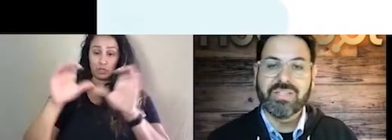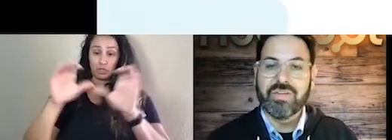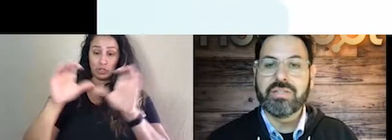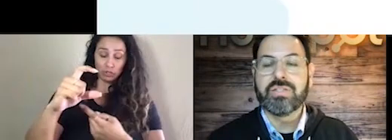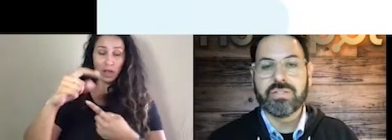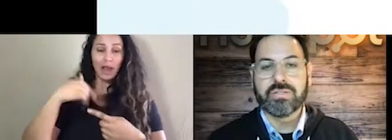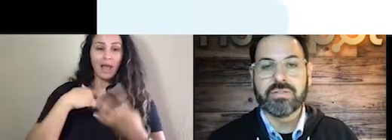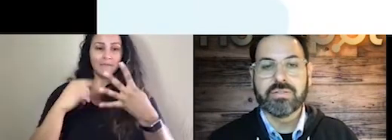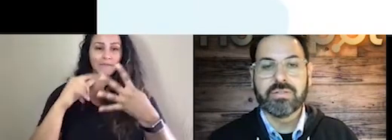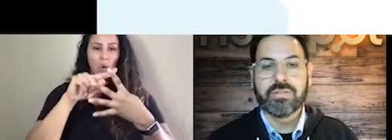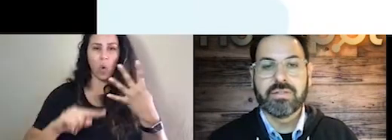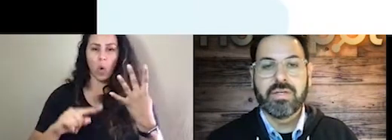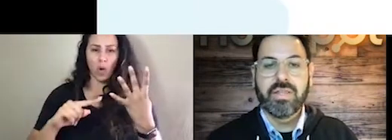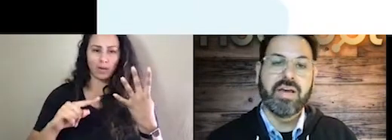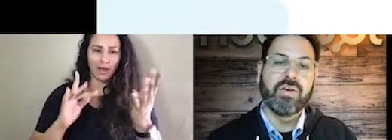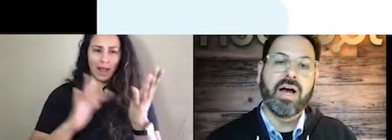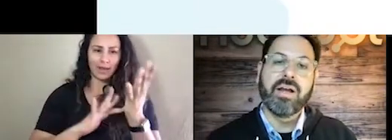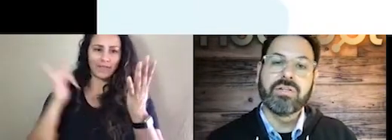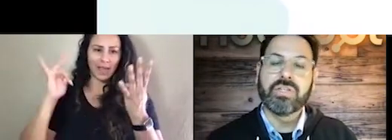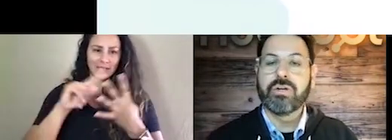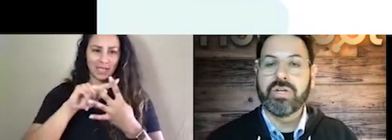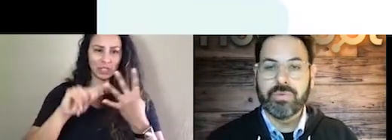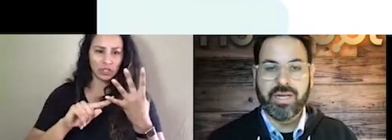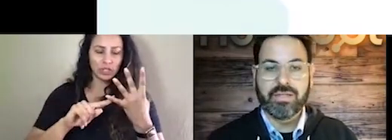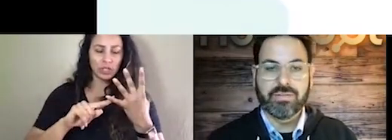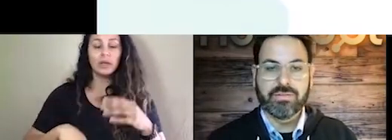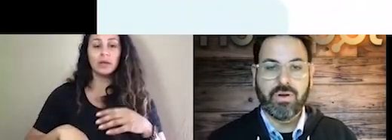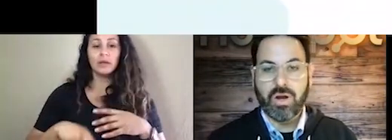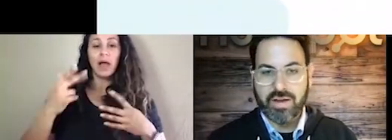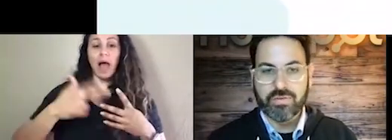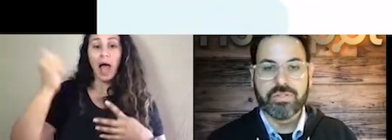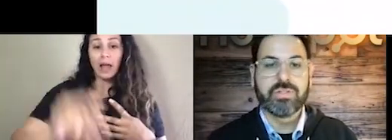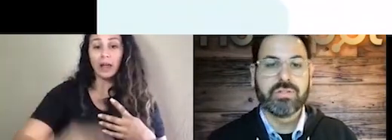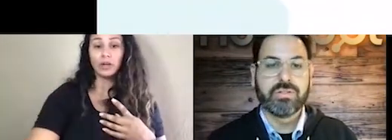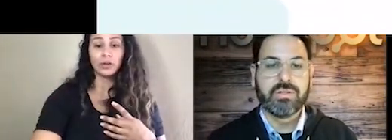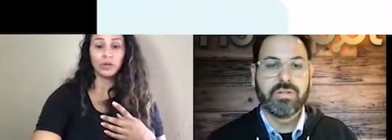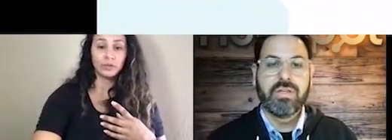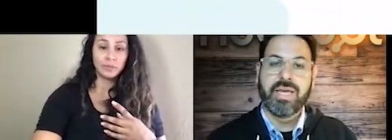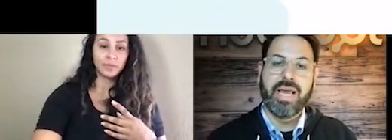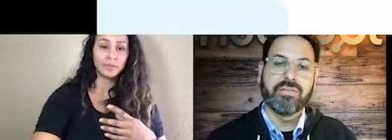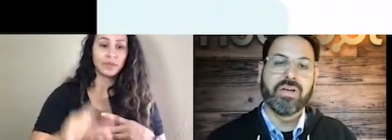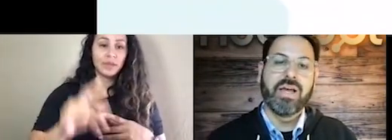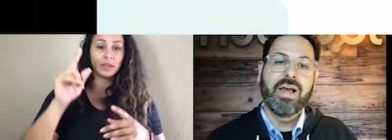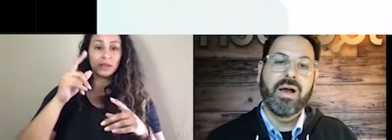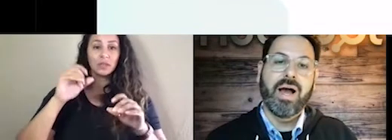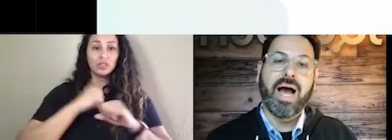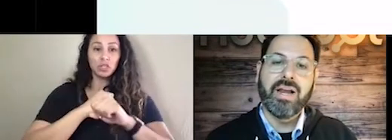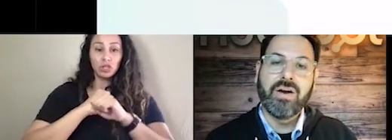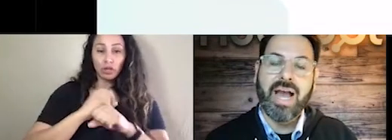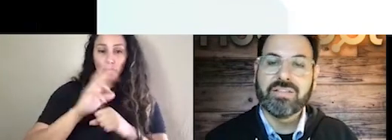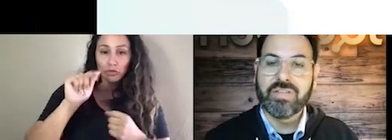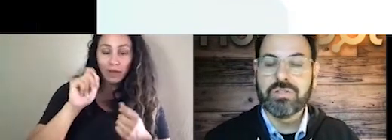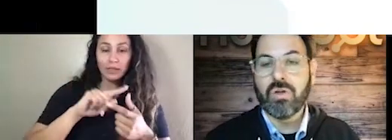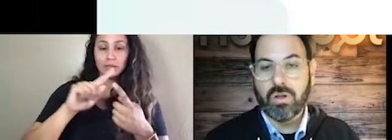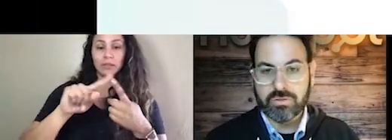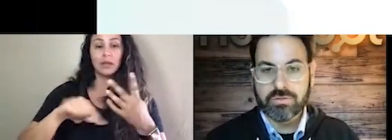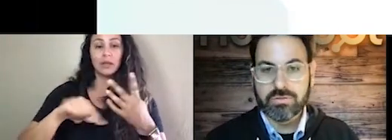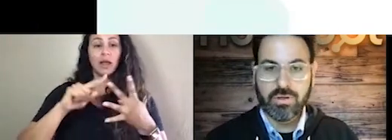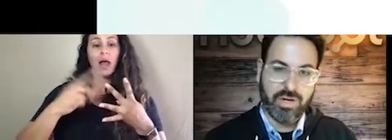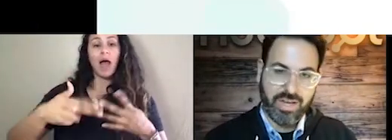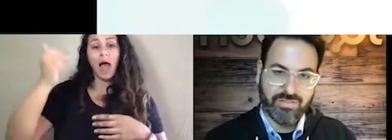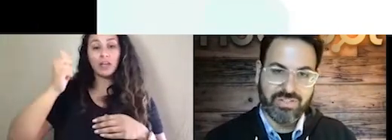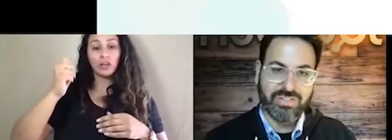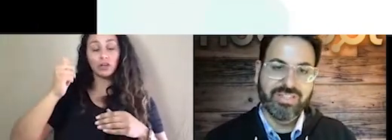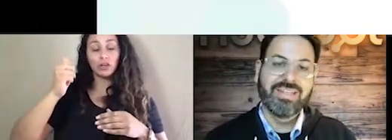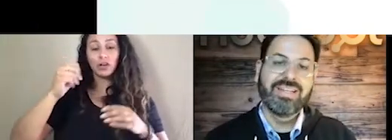distinct advantages. They have a higher security rating on average. They have higher active installs